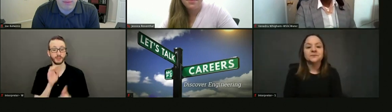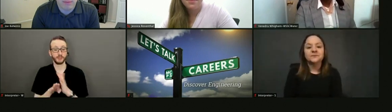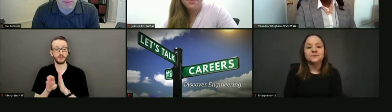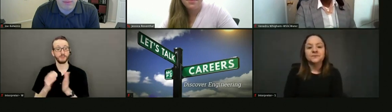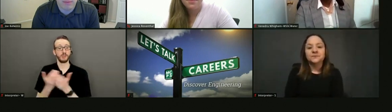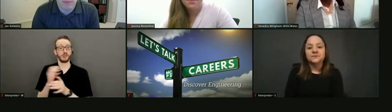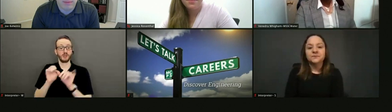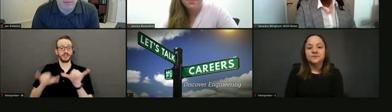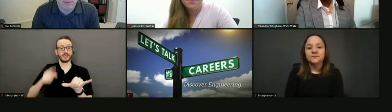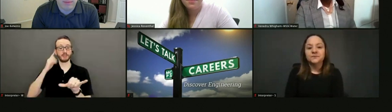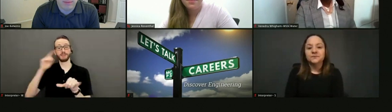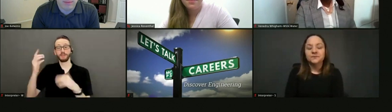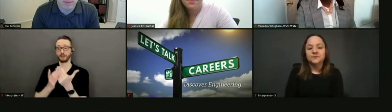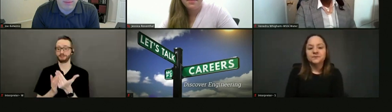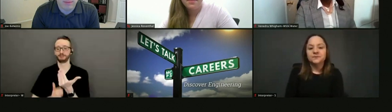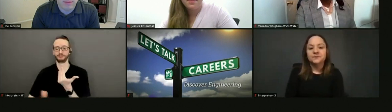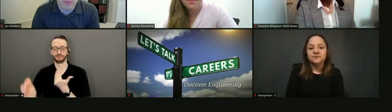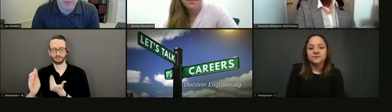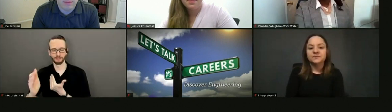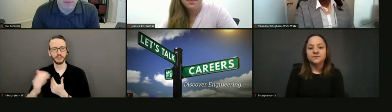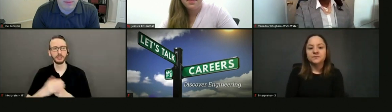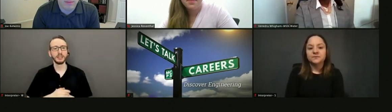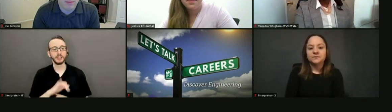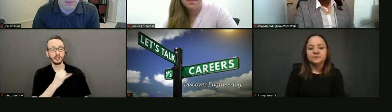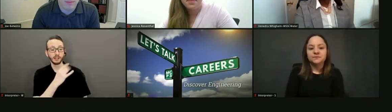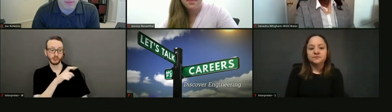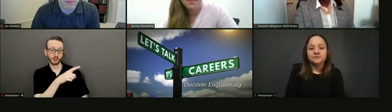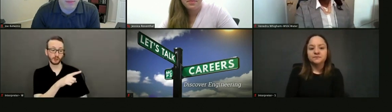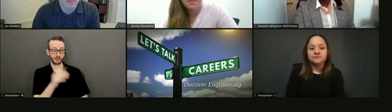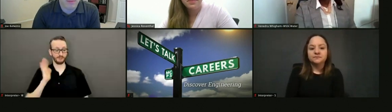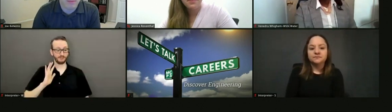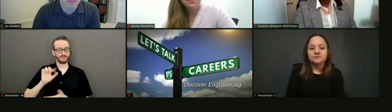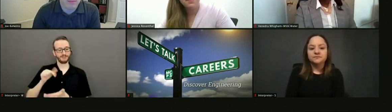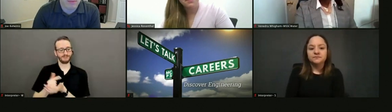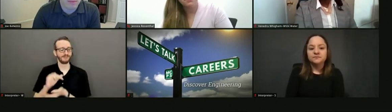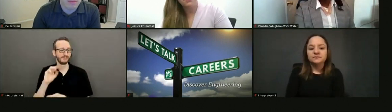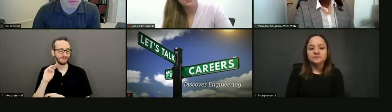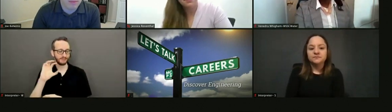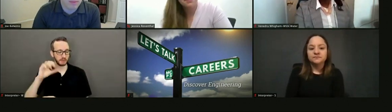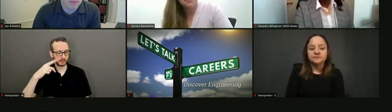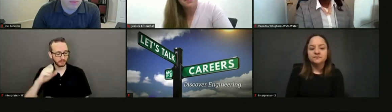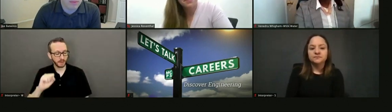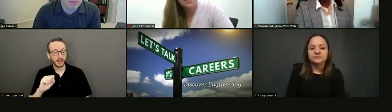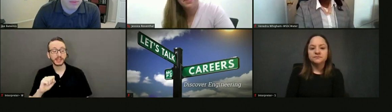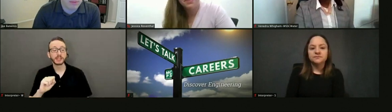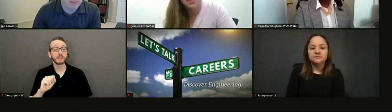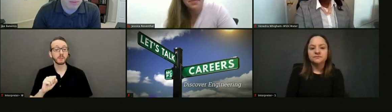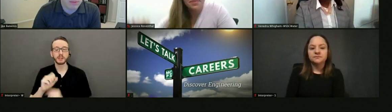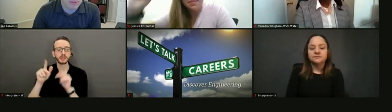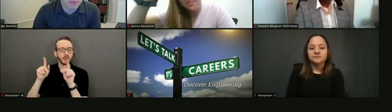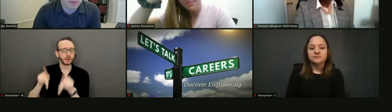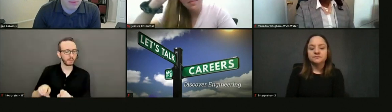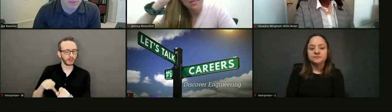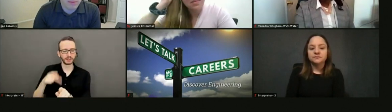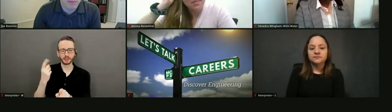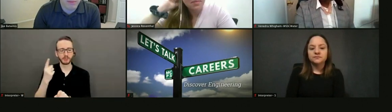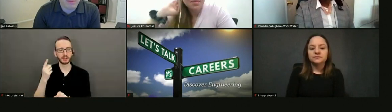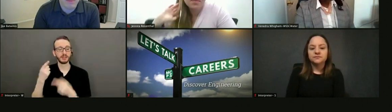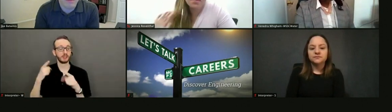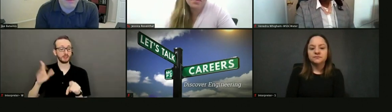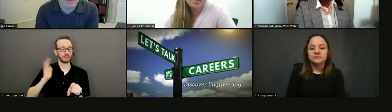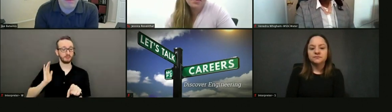for the future. And, you know, for you, Joe, as MCPS graduate, was there something or someone during your time in high school